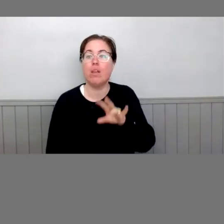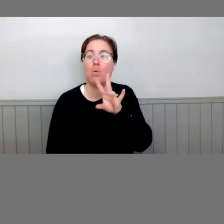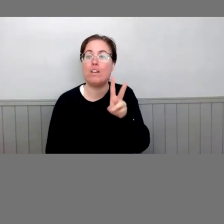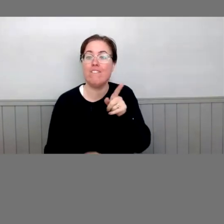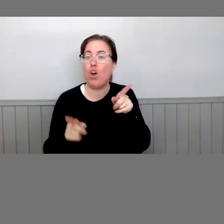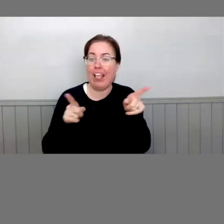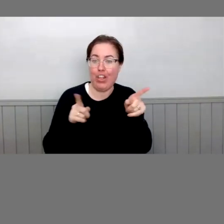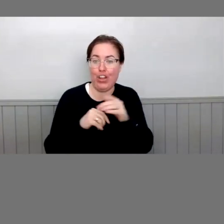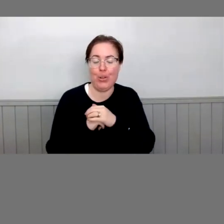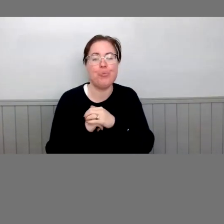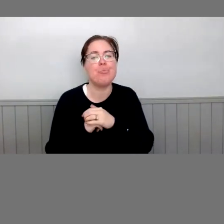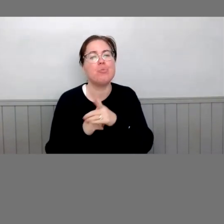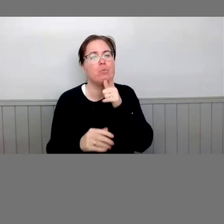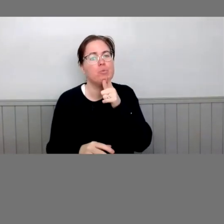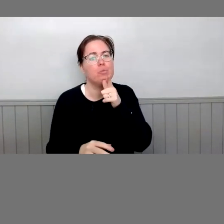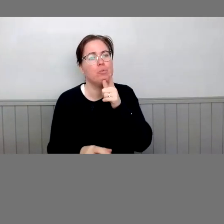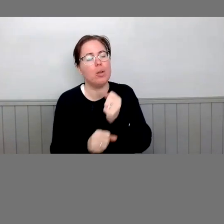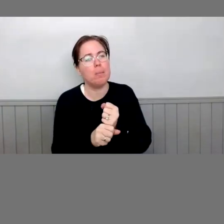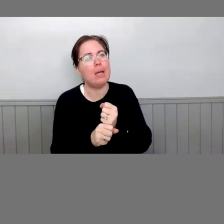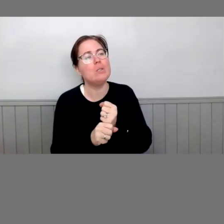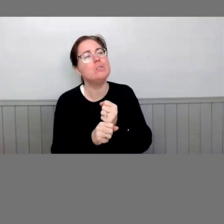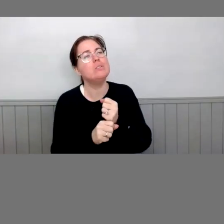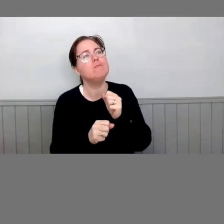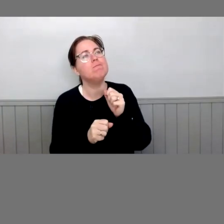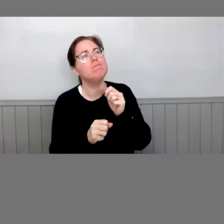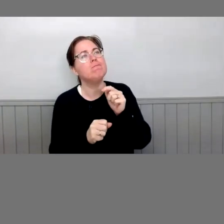to conclusions are often drawn about the need for